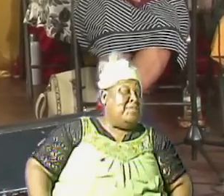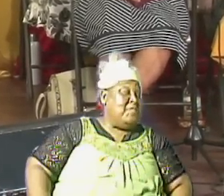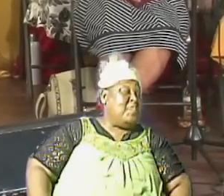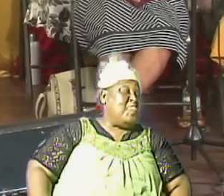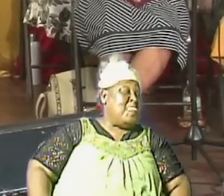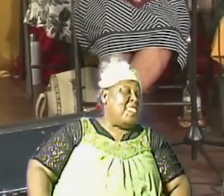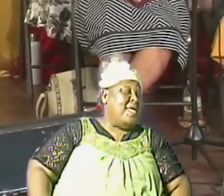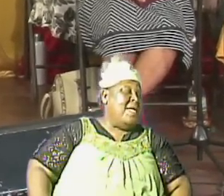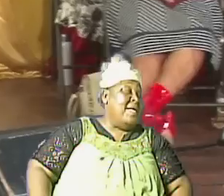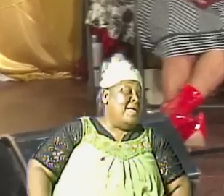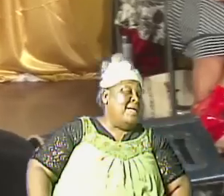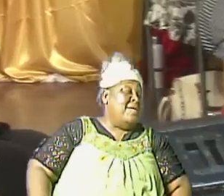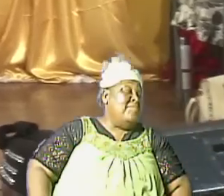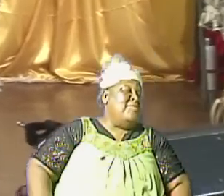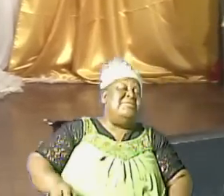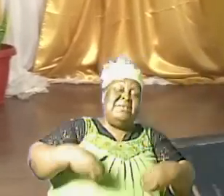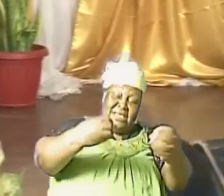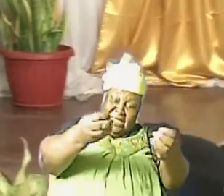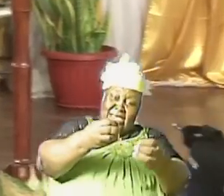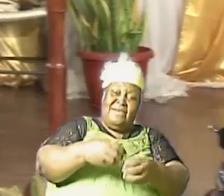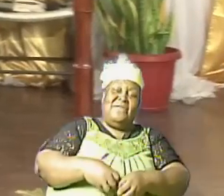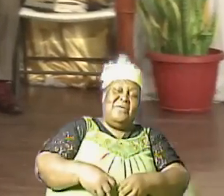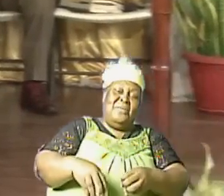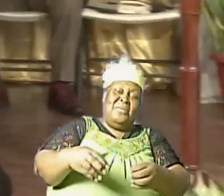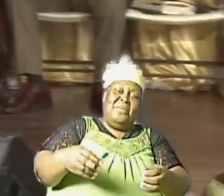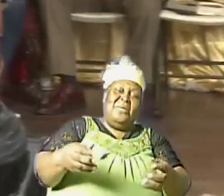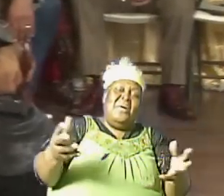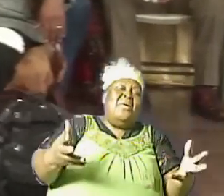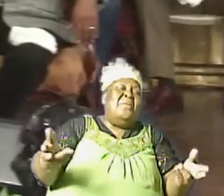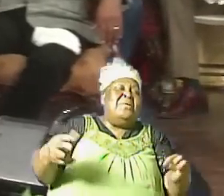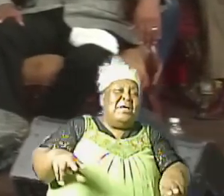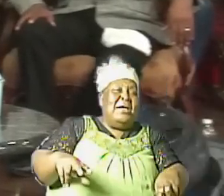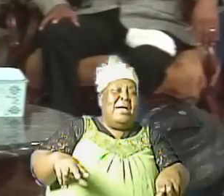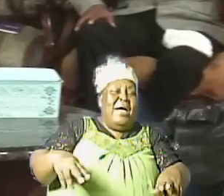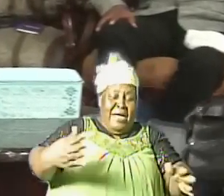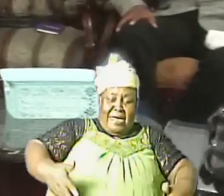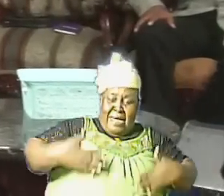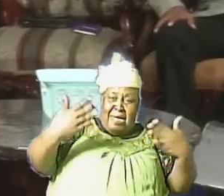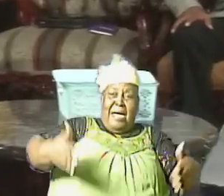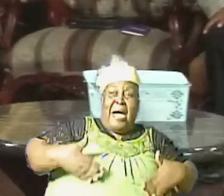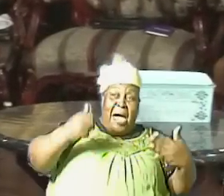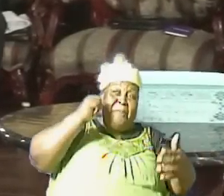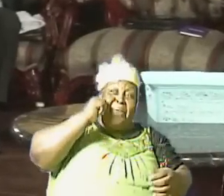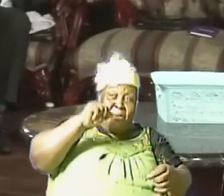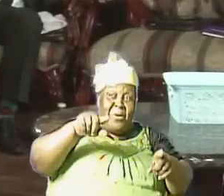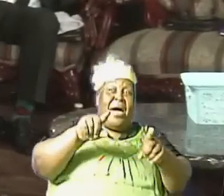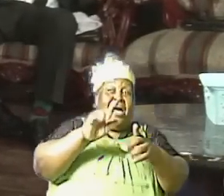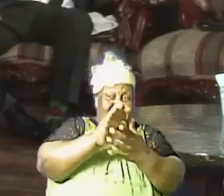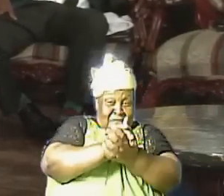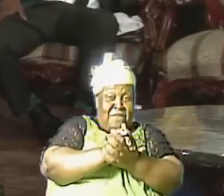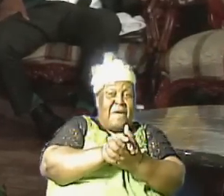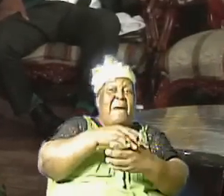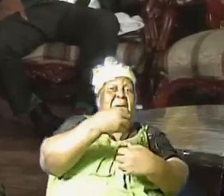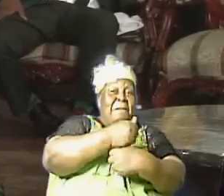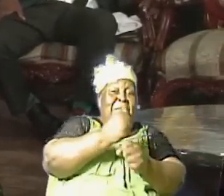But let me give you the solution, man. A happy wife make a happy life. So just make